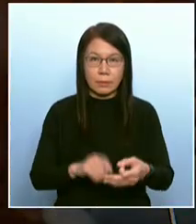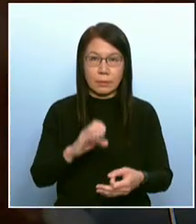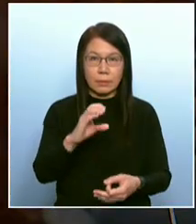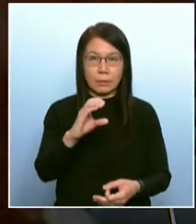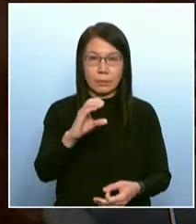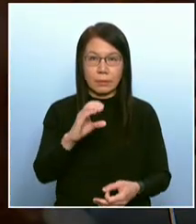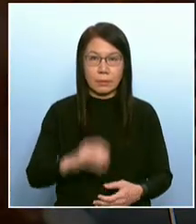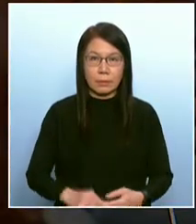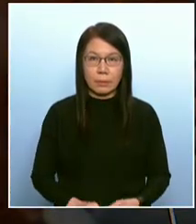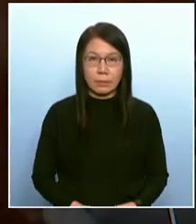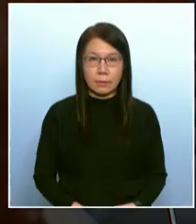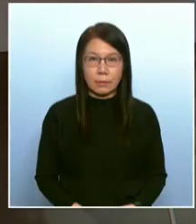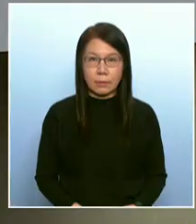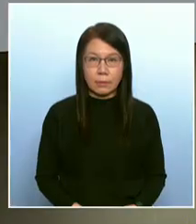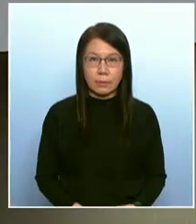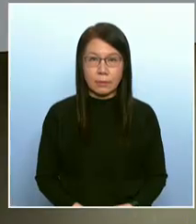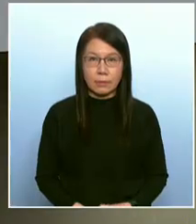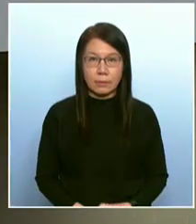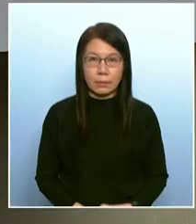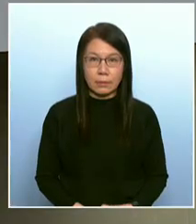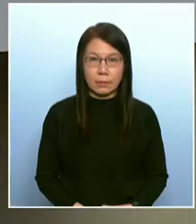Ronick Chan.